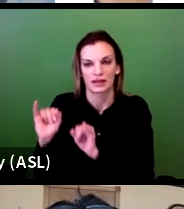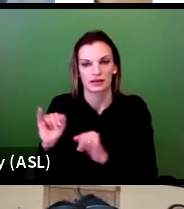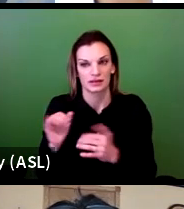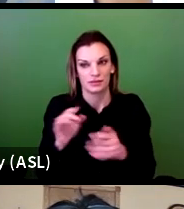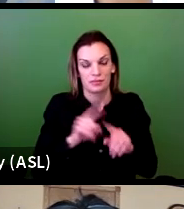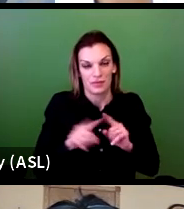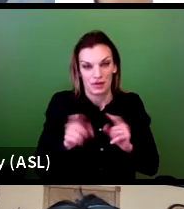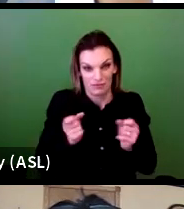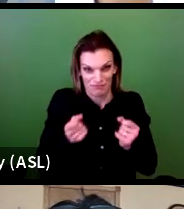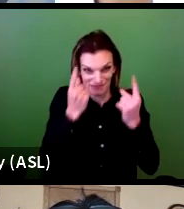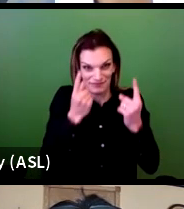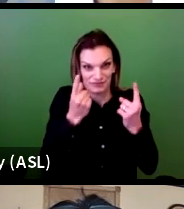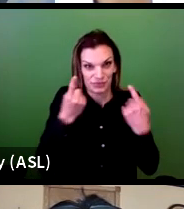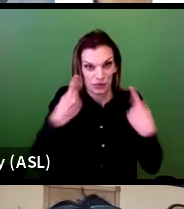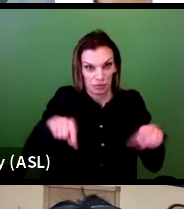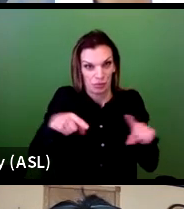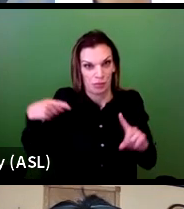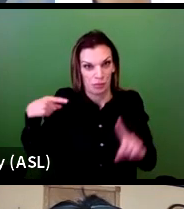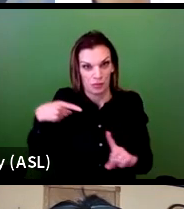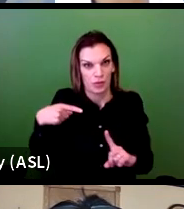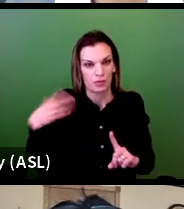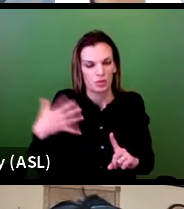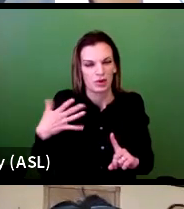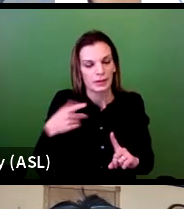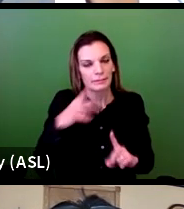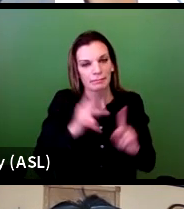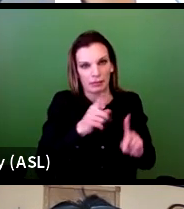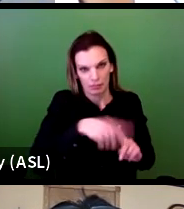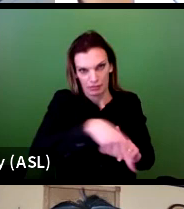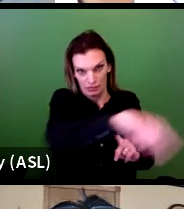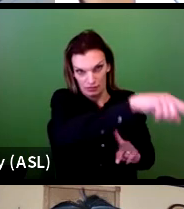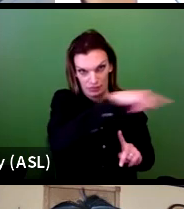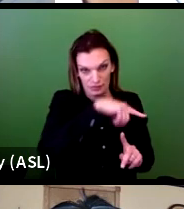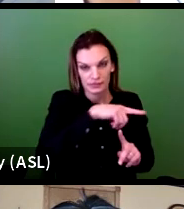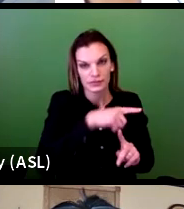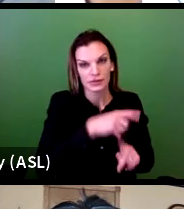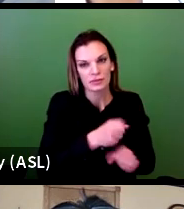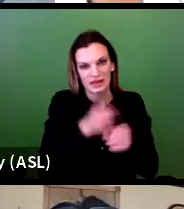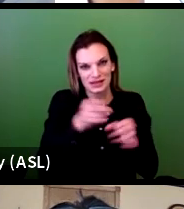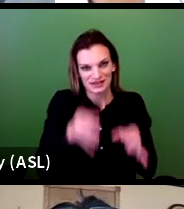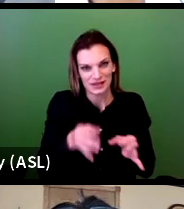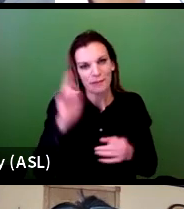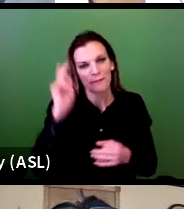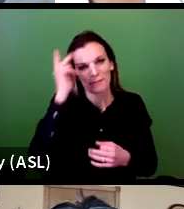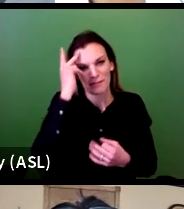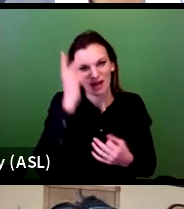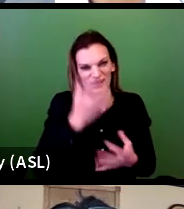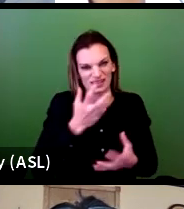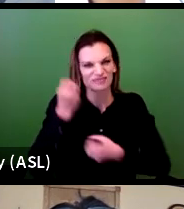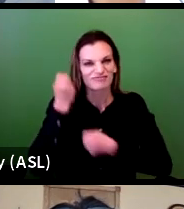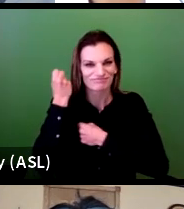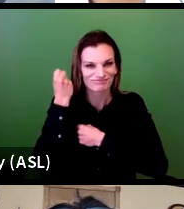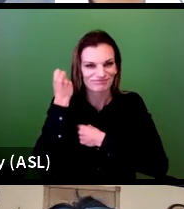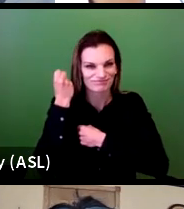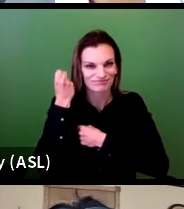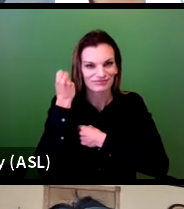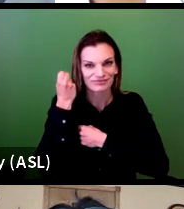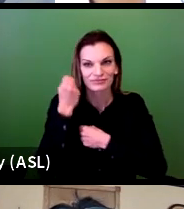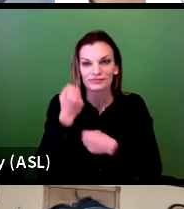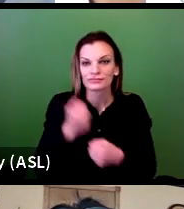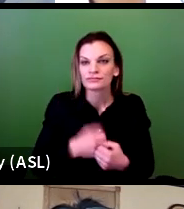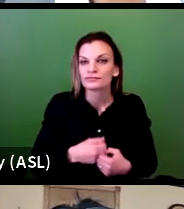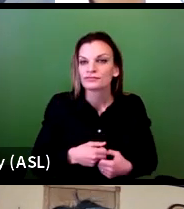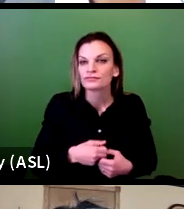same page that the citizens are to make these decisions so that the politics is taken out of it. Yeah, I think